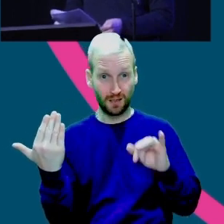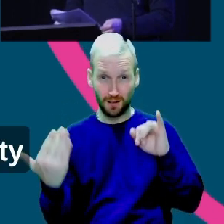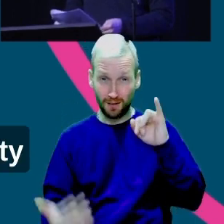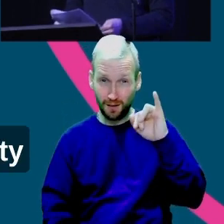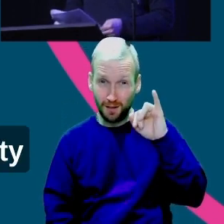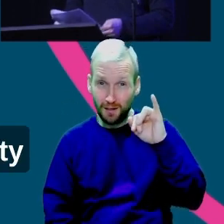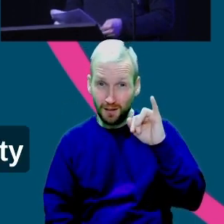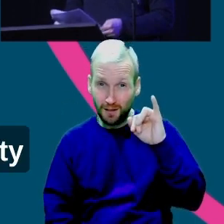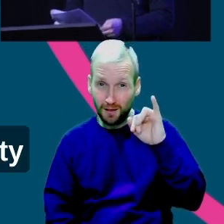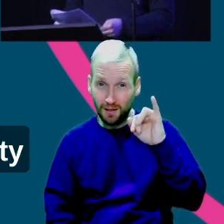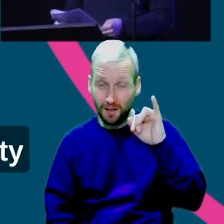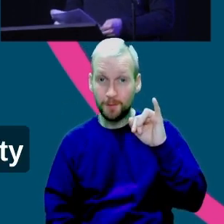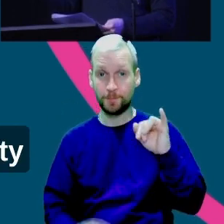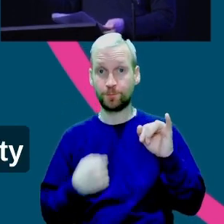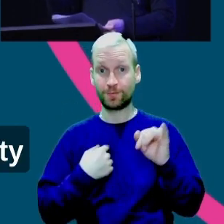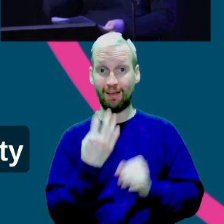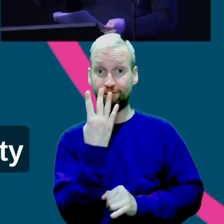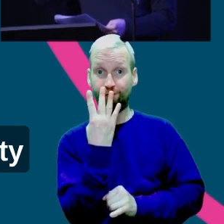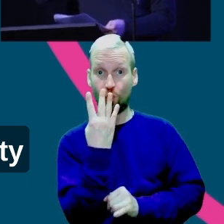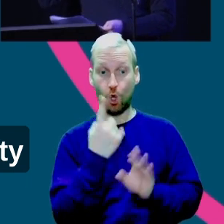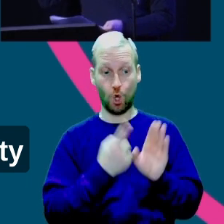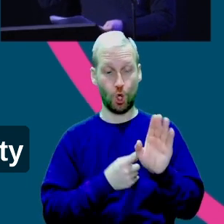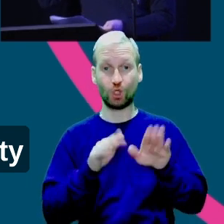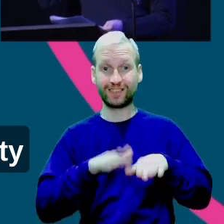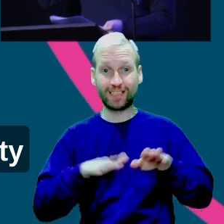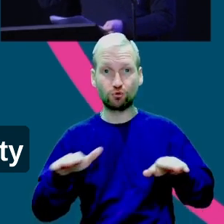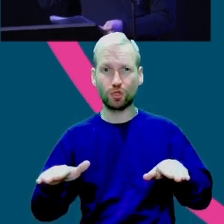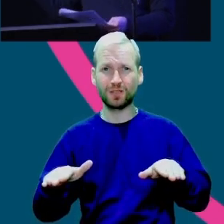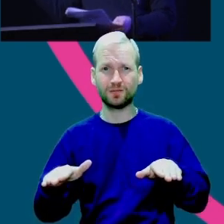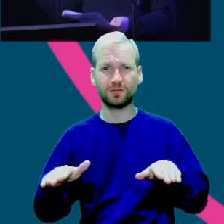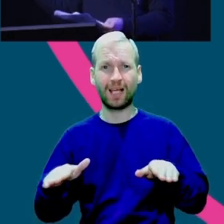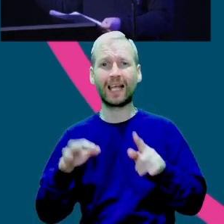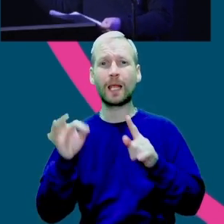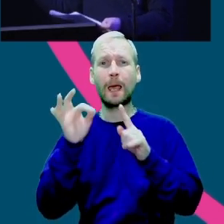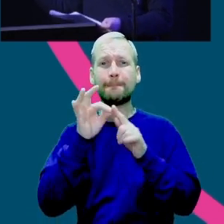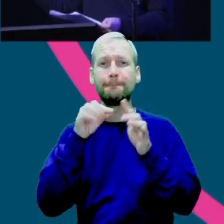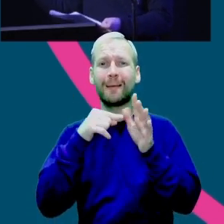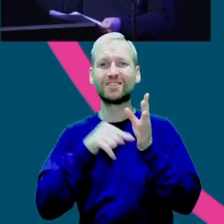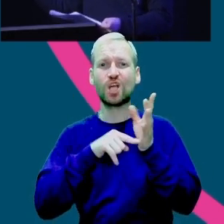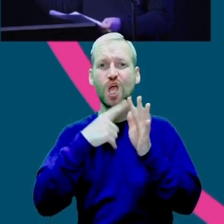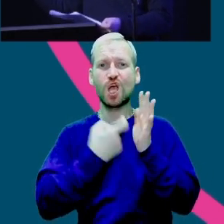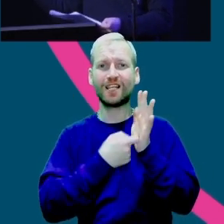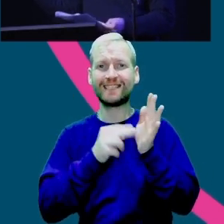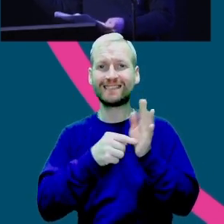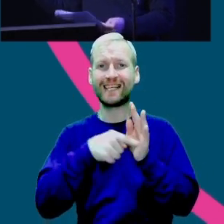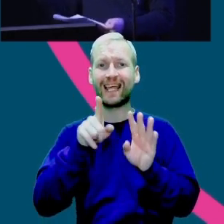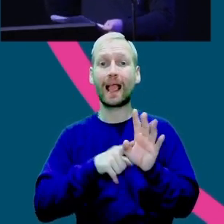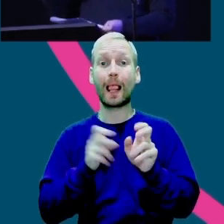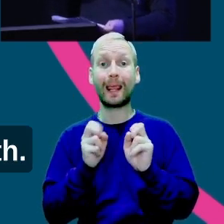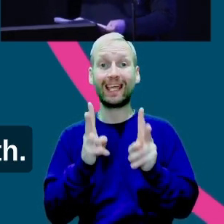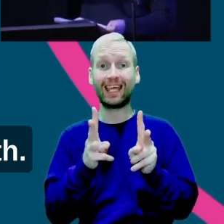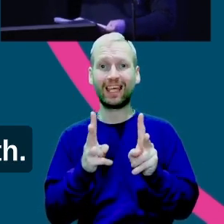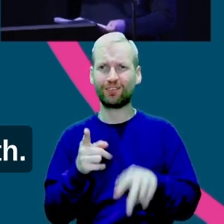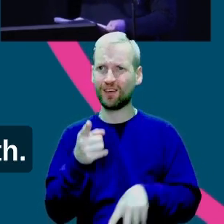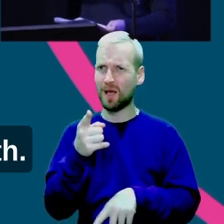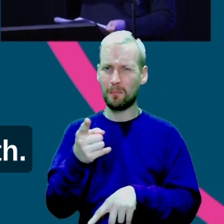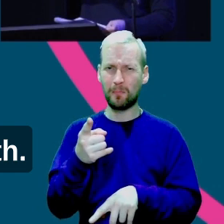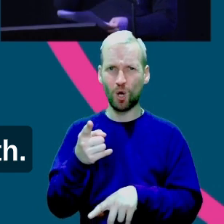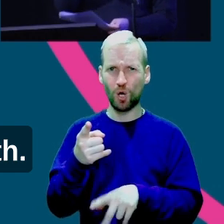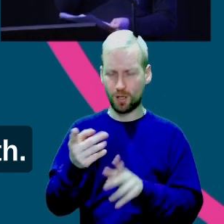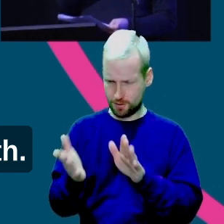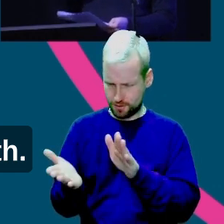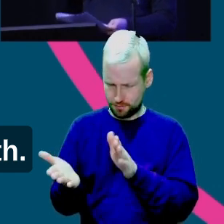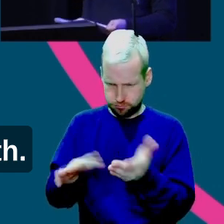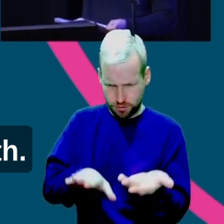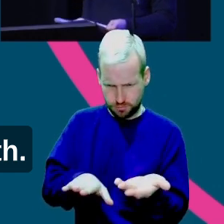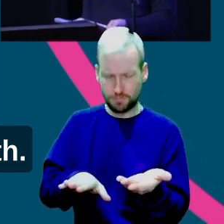opinion. I've got 4 young kids, had 4 sets of paternity leave at a drop of a hat. And yet there's a lack of